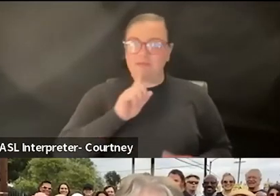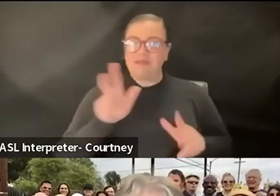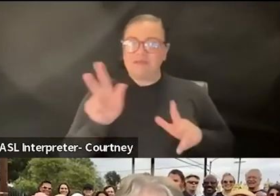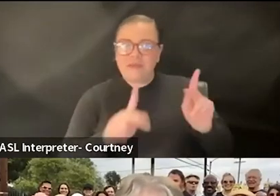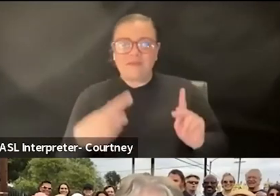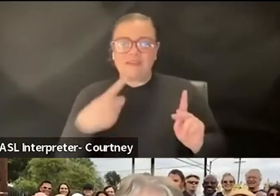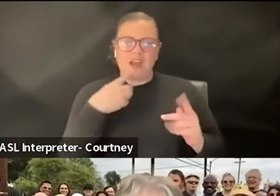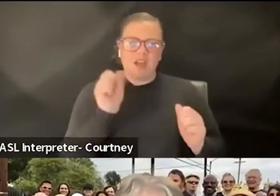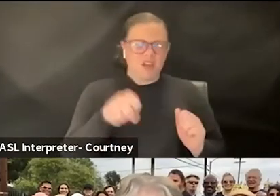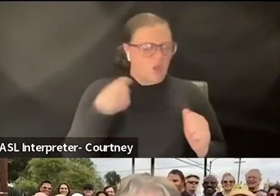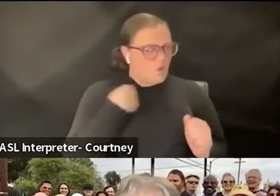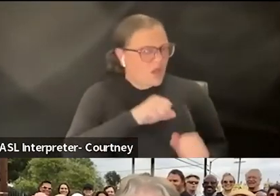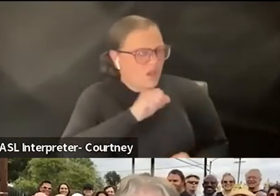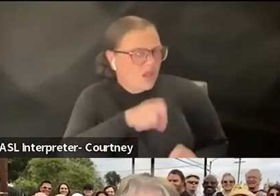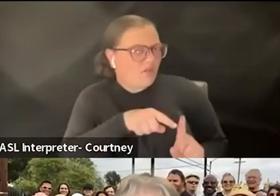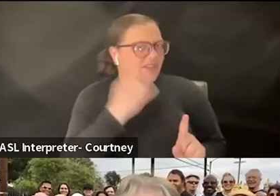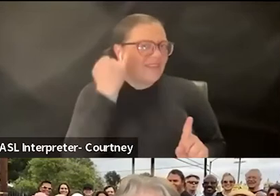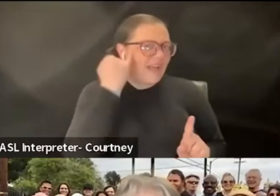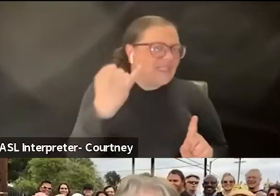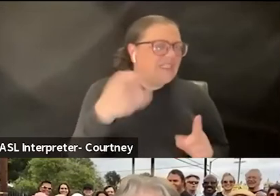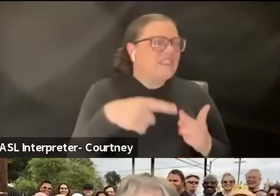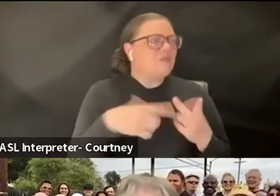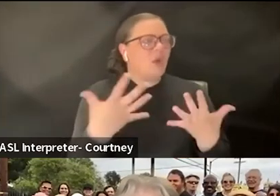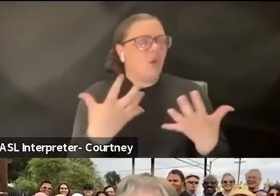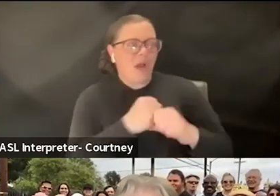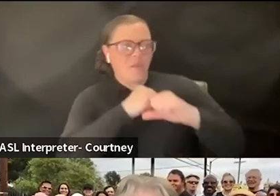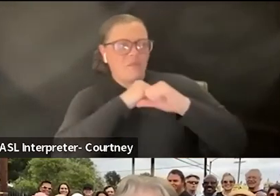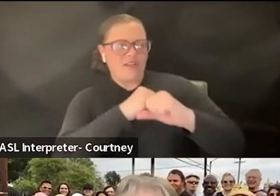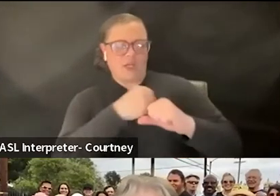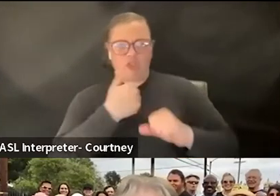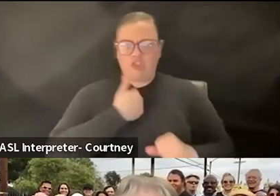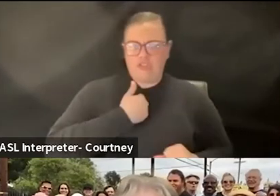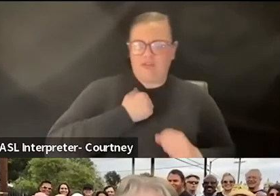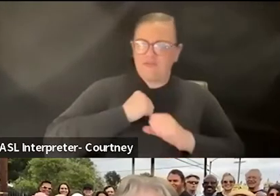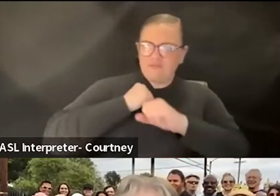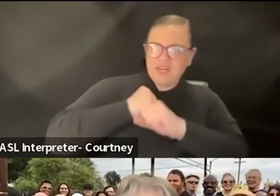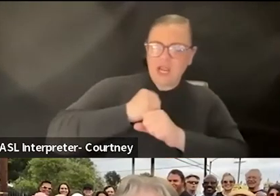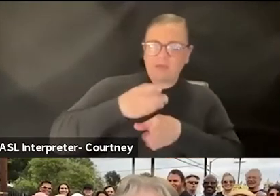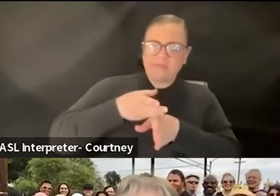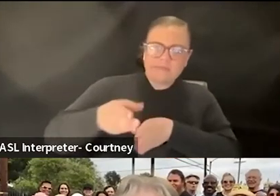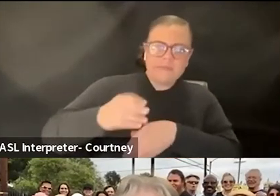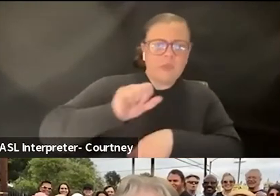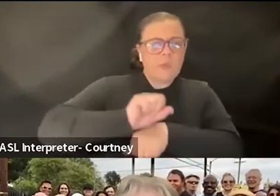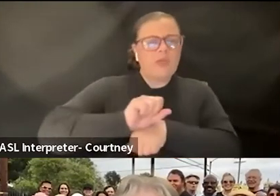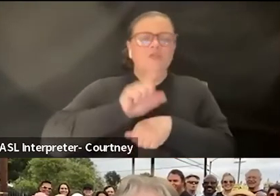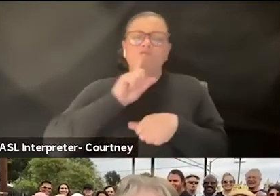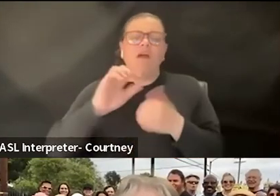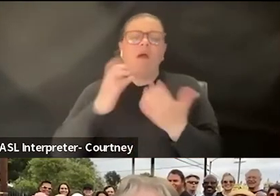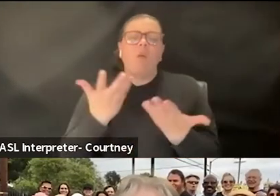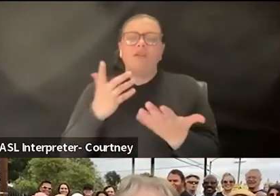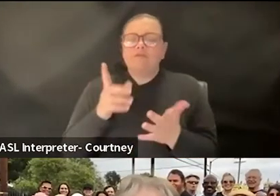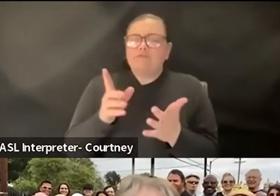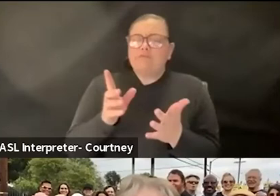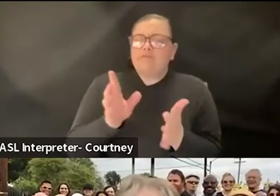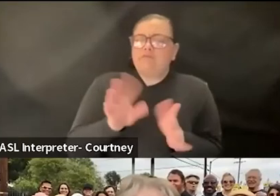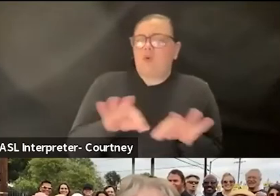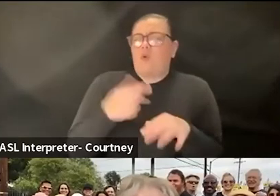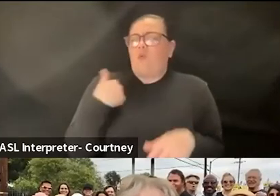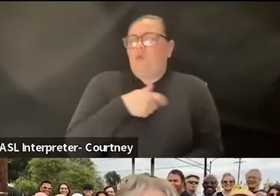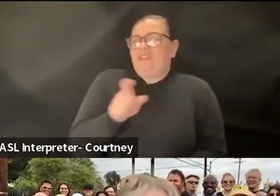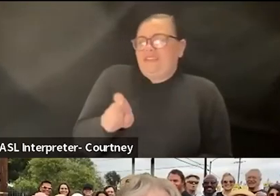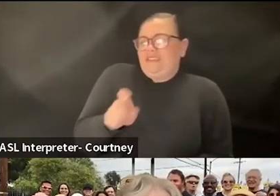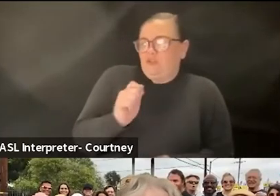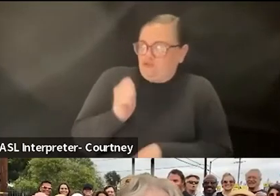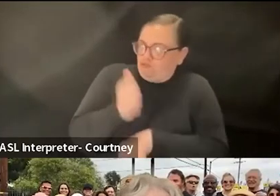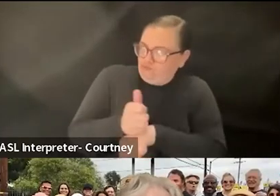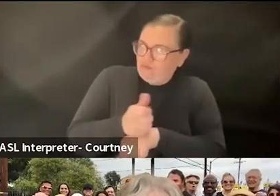you know, in the creative works here. But for anyone, what are the components to lay the groundwork for a campaign? I think you have